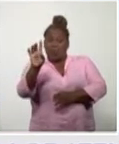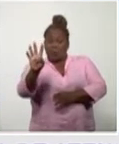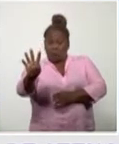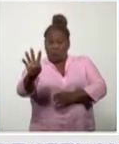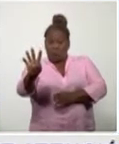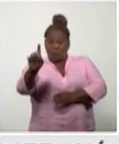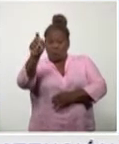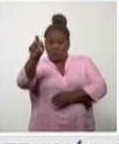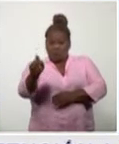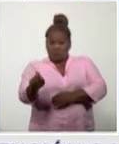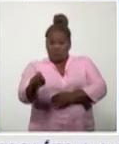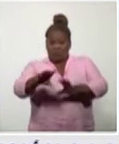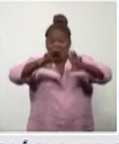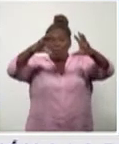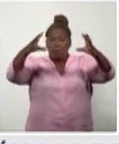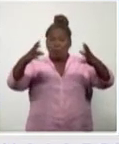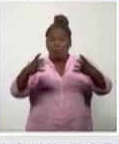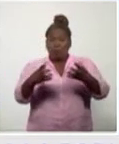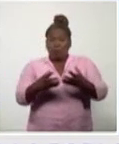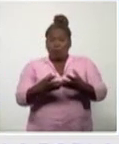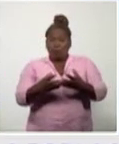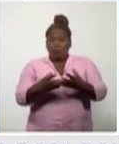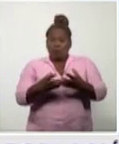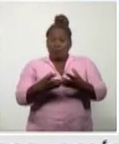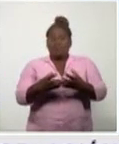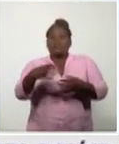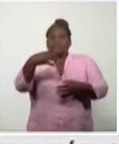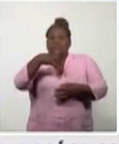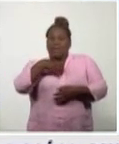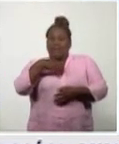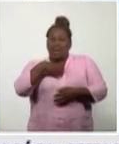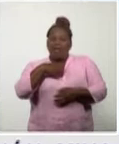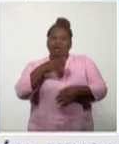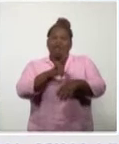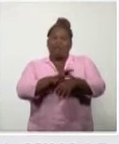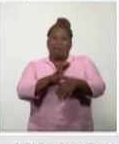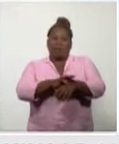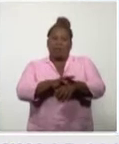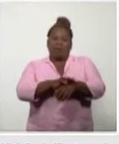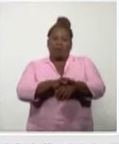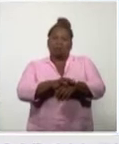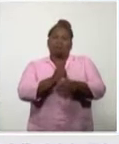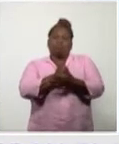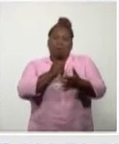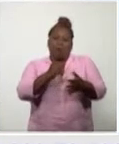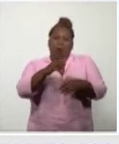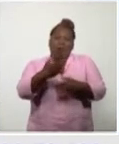5,776,934 confirmed cases in the world.